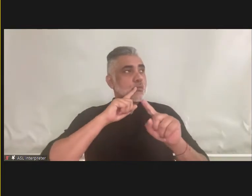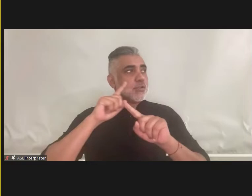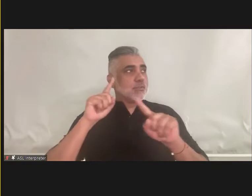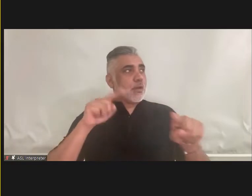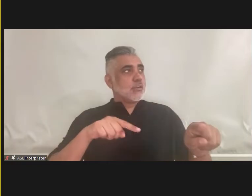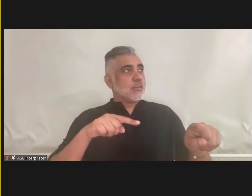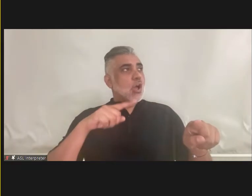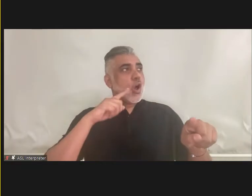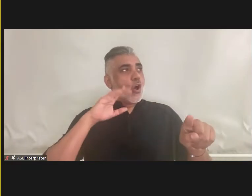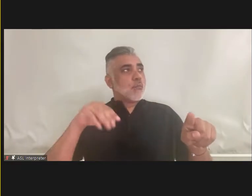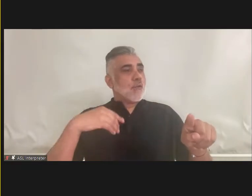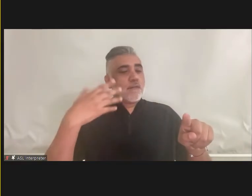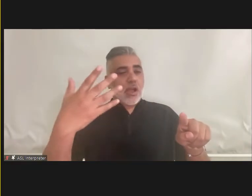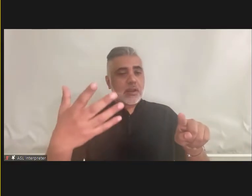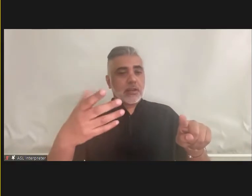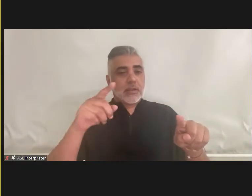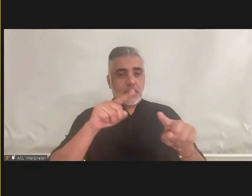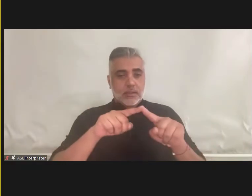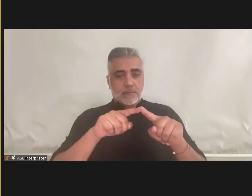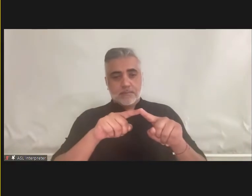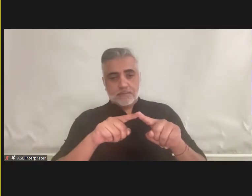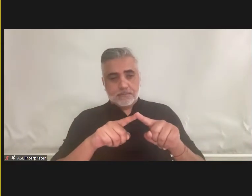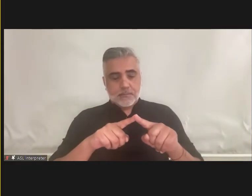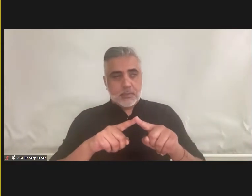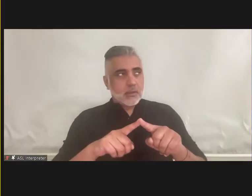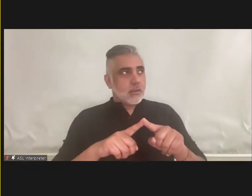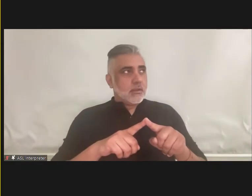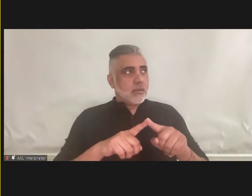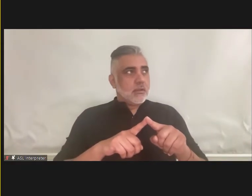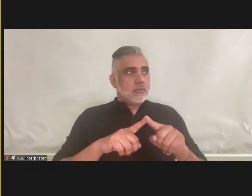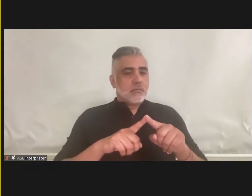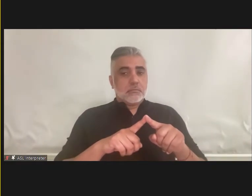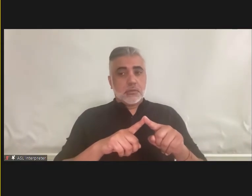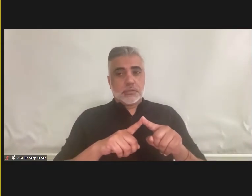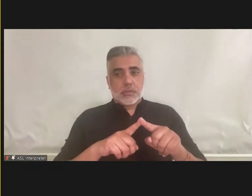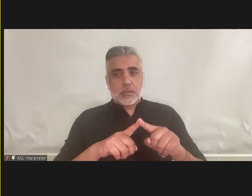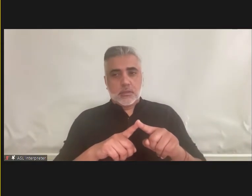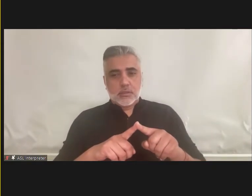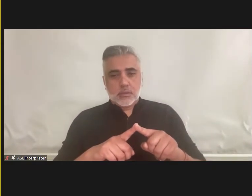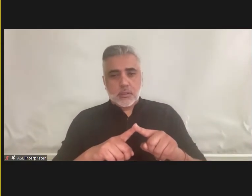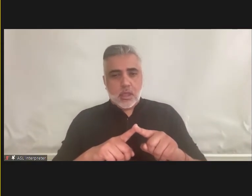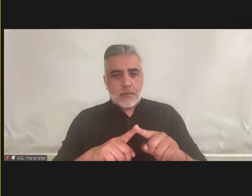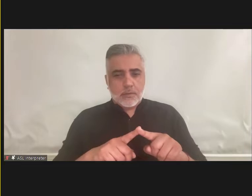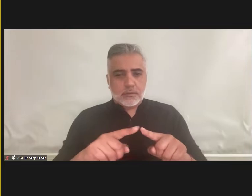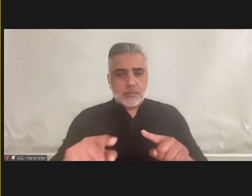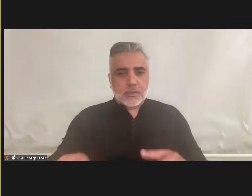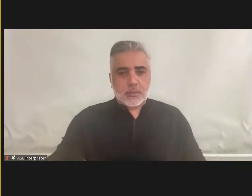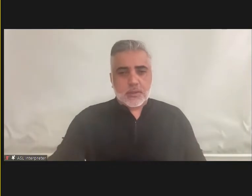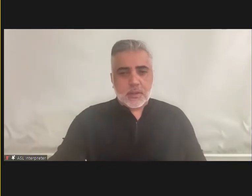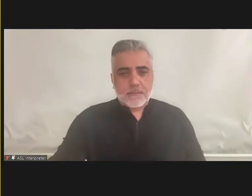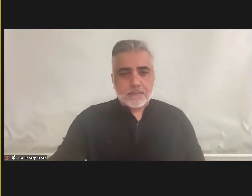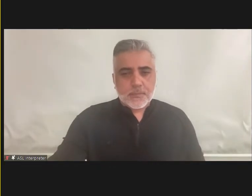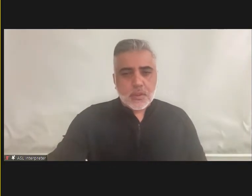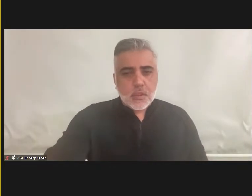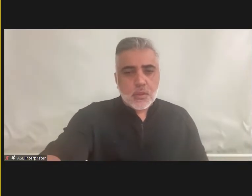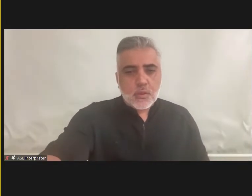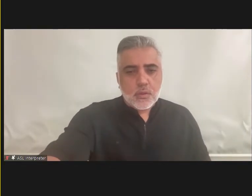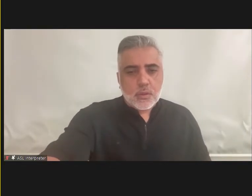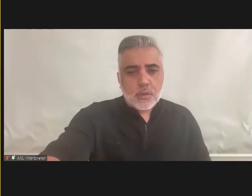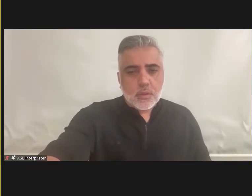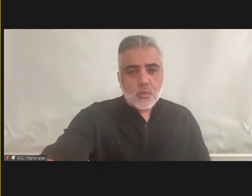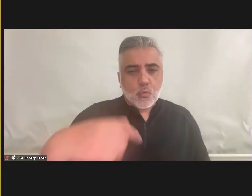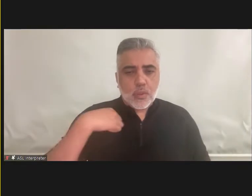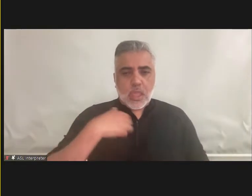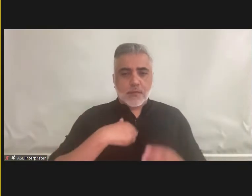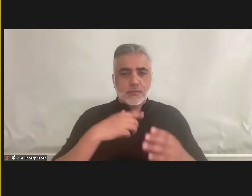are provided in that regard. So I think we've had some really interesting, thought-provoking